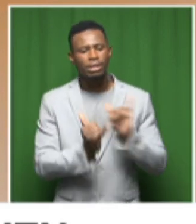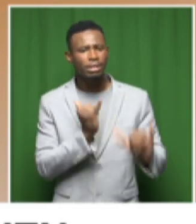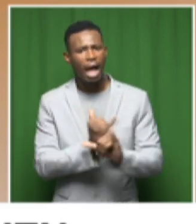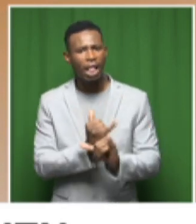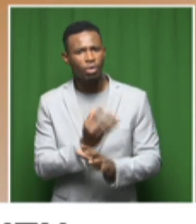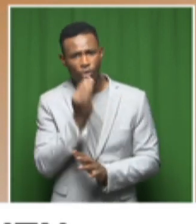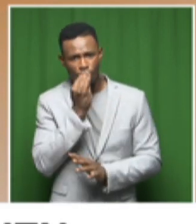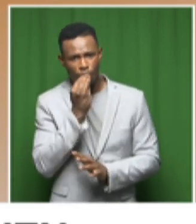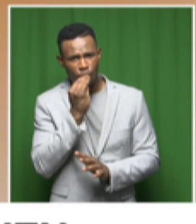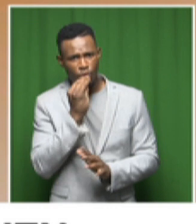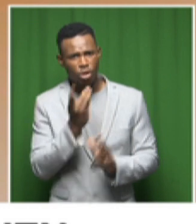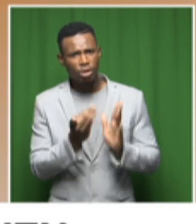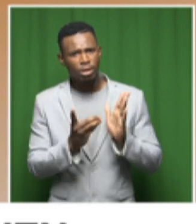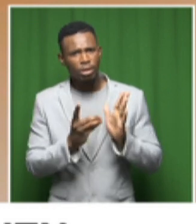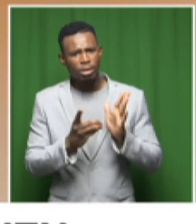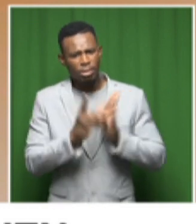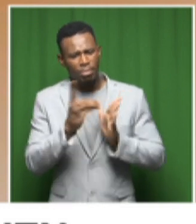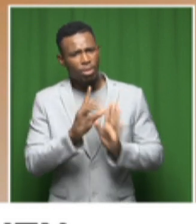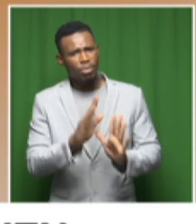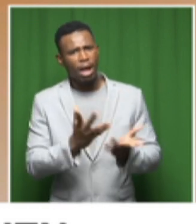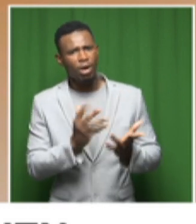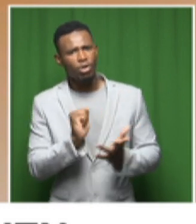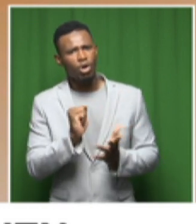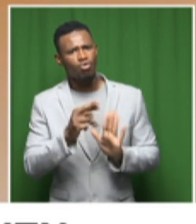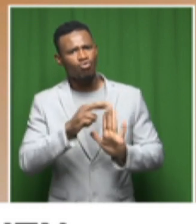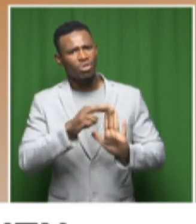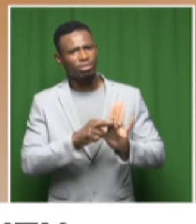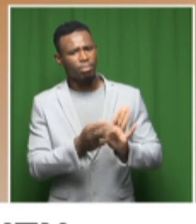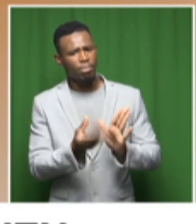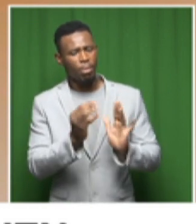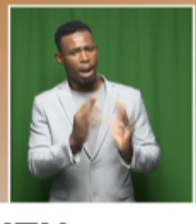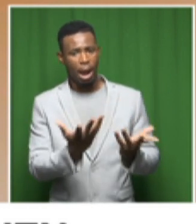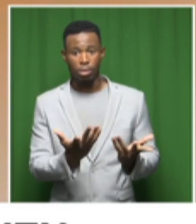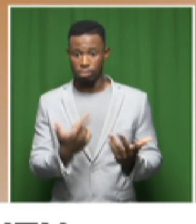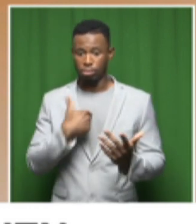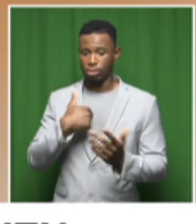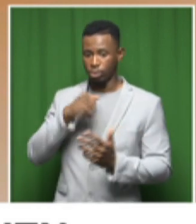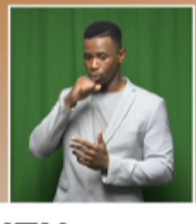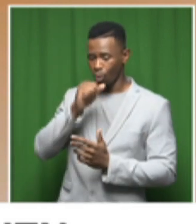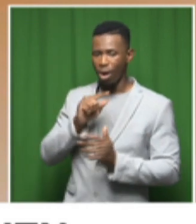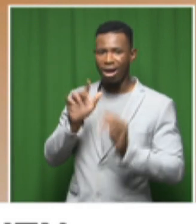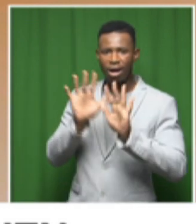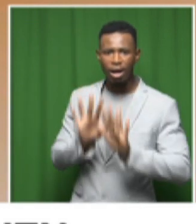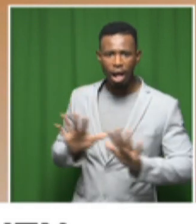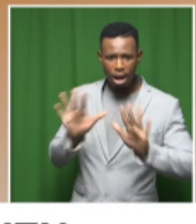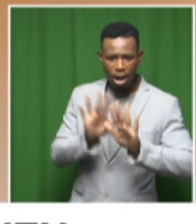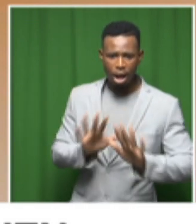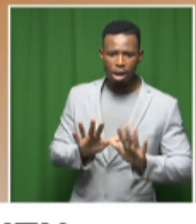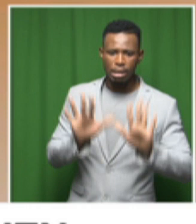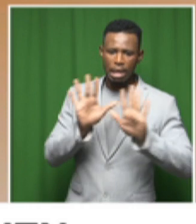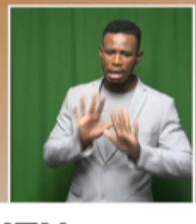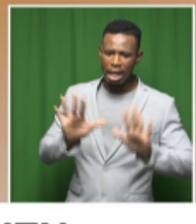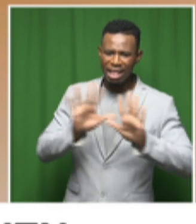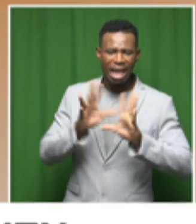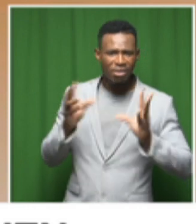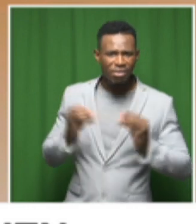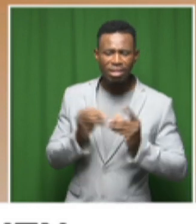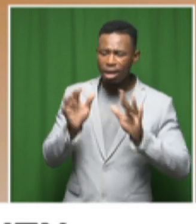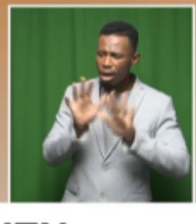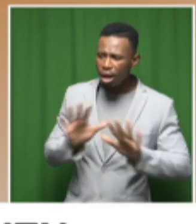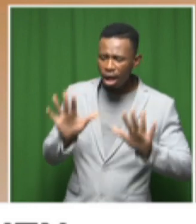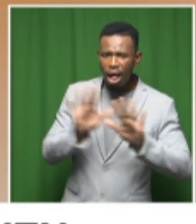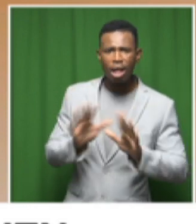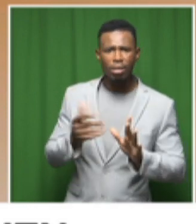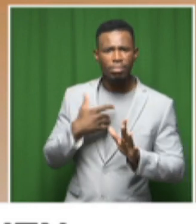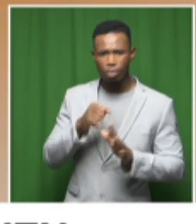develop? Okay, I love everything colorful. I love color, I love everything hearty.